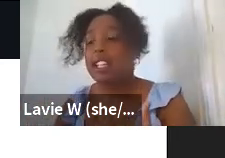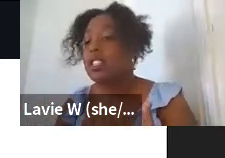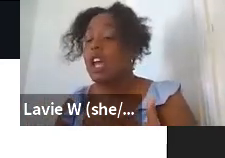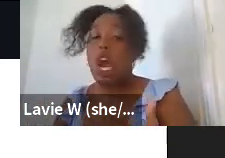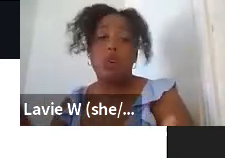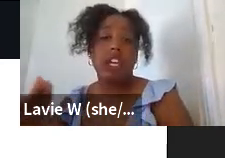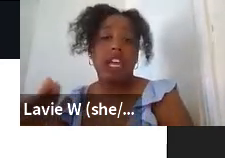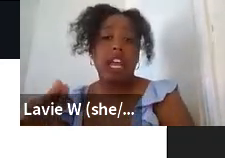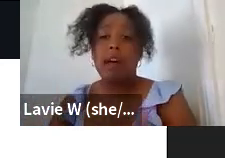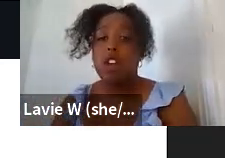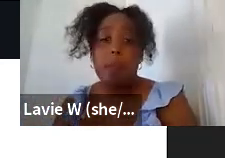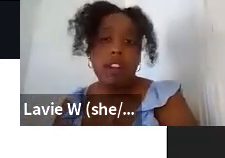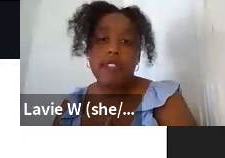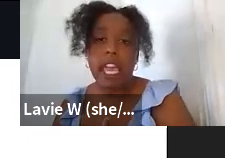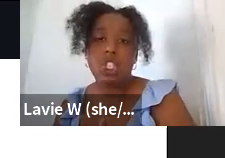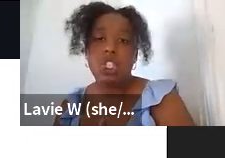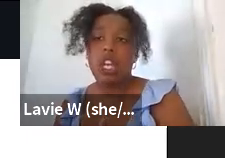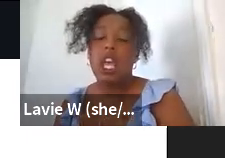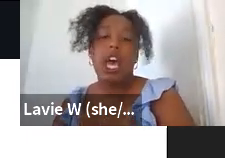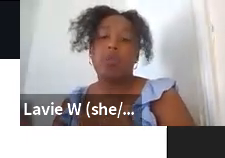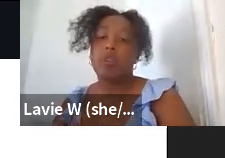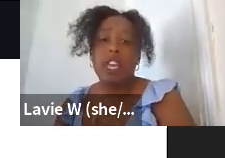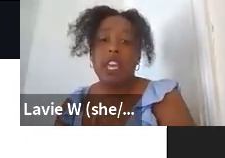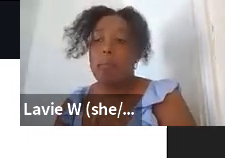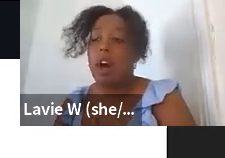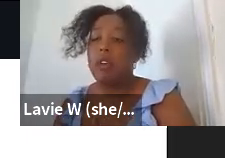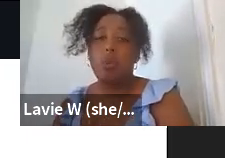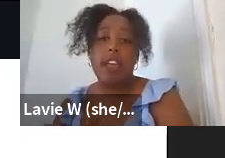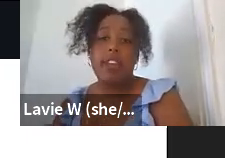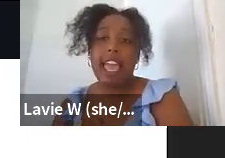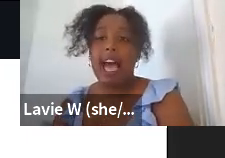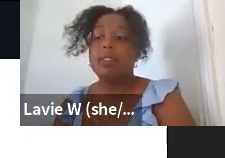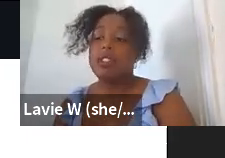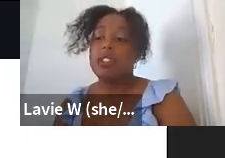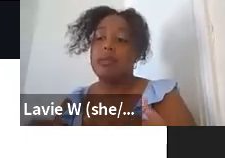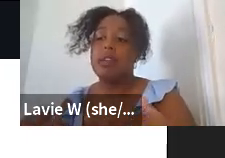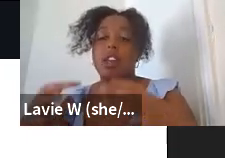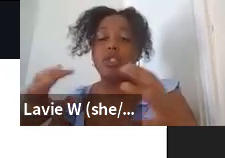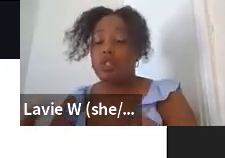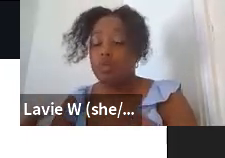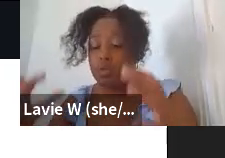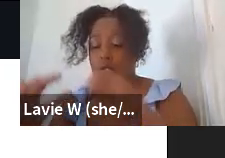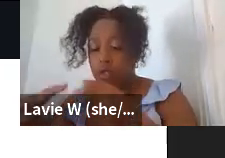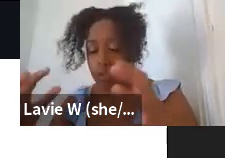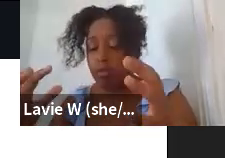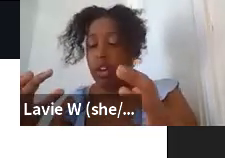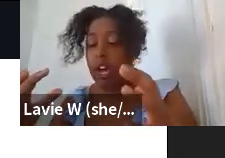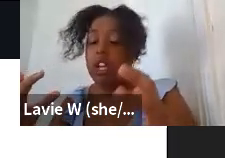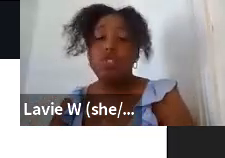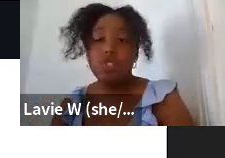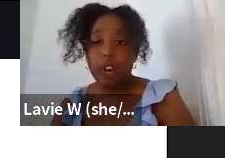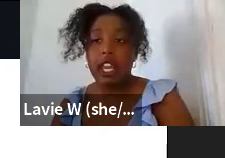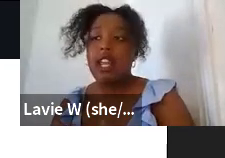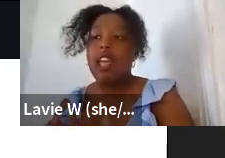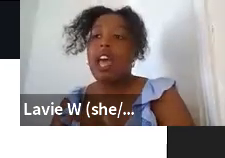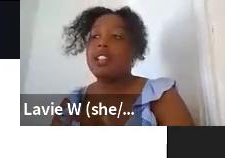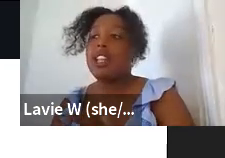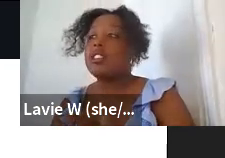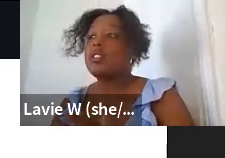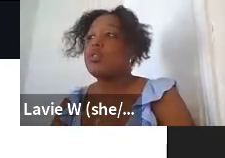about access, we're thinking about the commodification, and we're thinking about the way that capitalism is used to